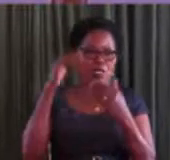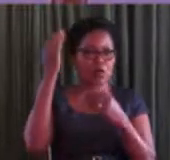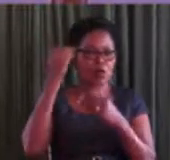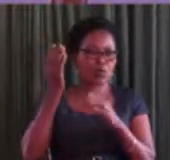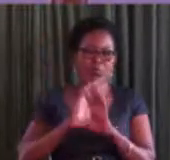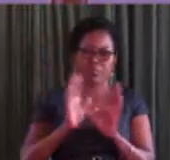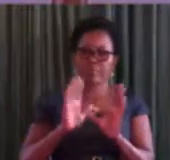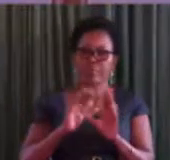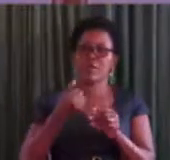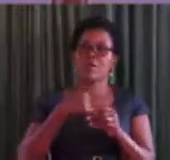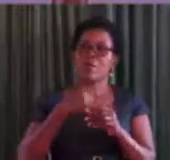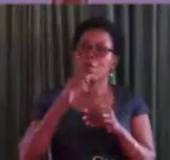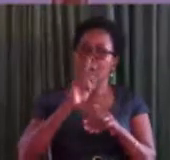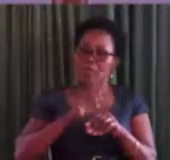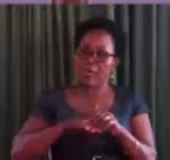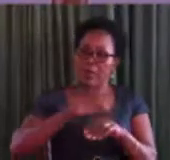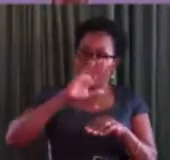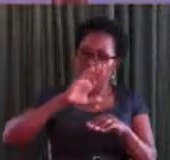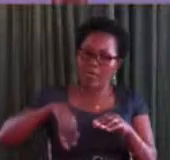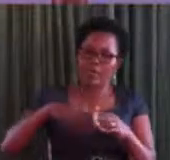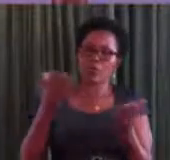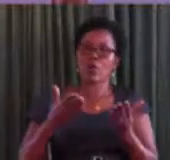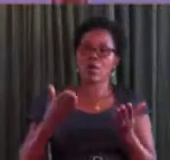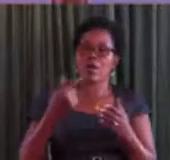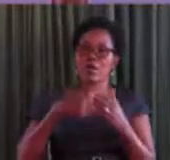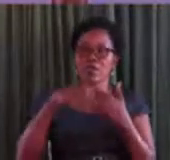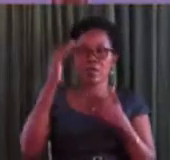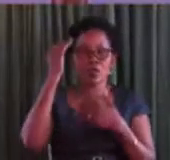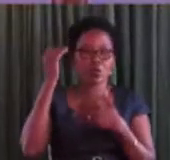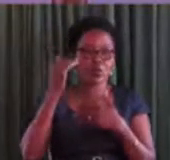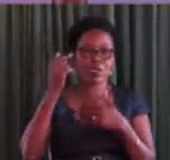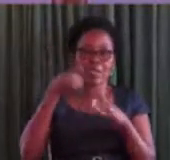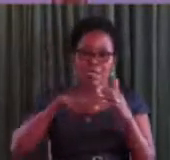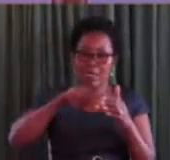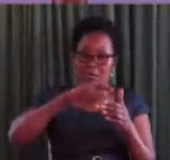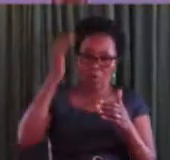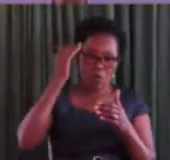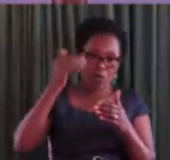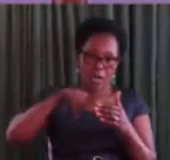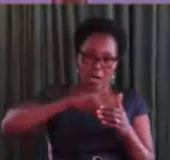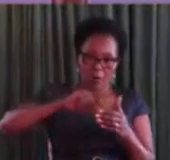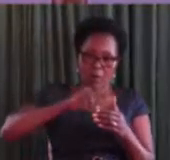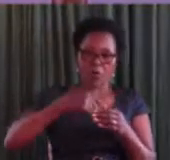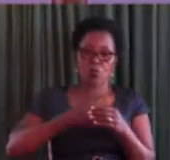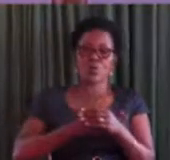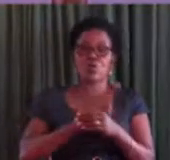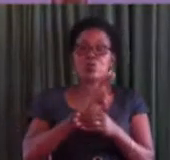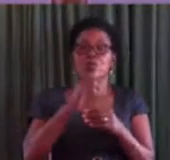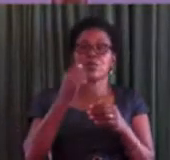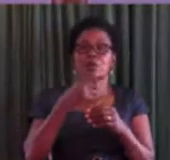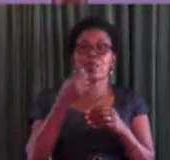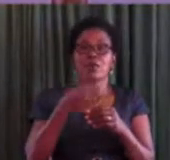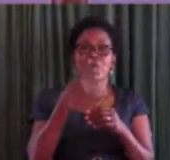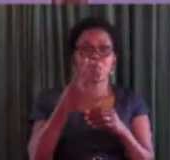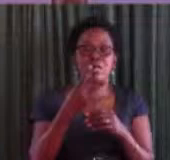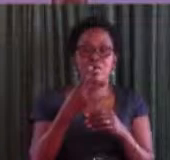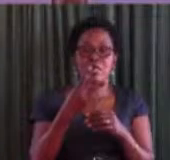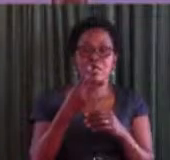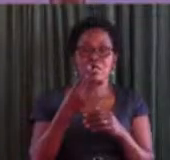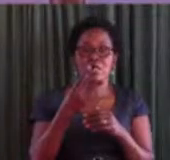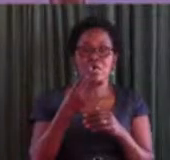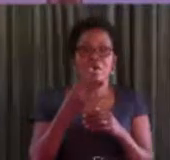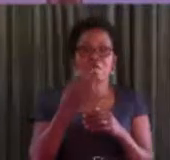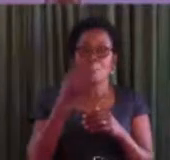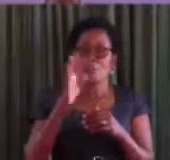courts. If in our court alone we took 3 months of somebody 6 months, that's